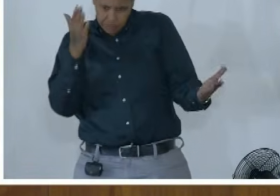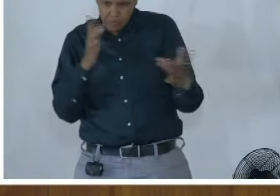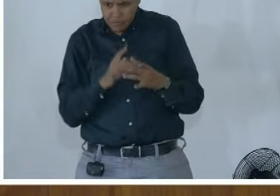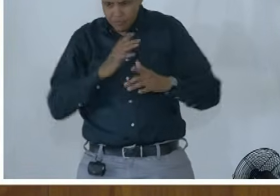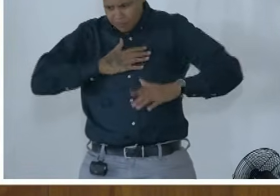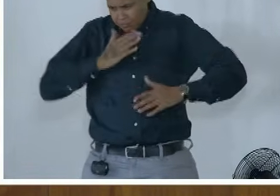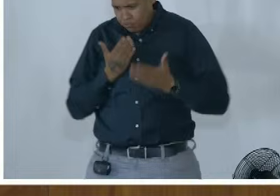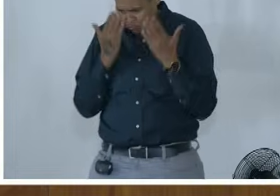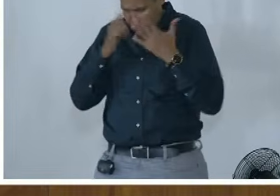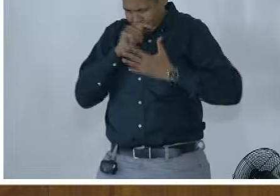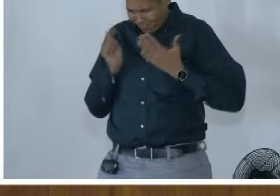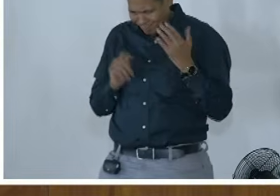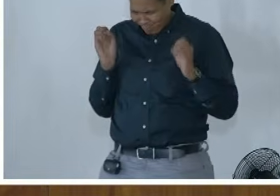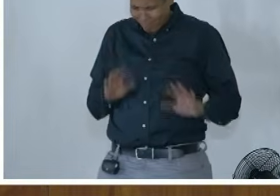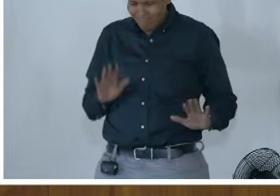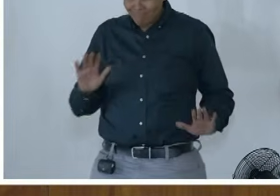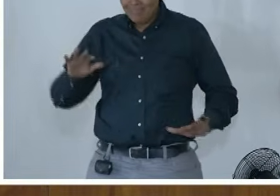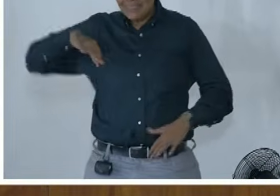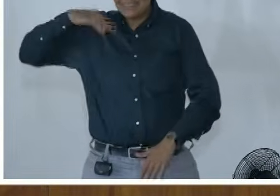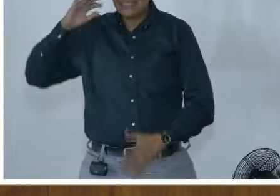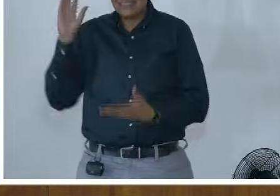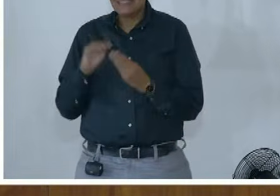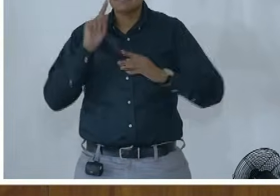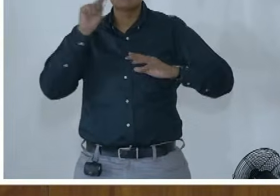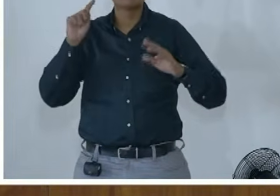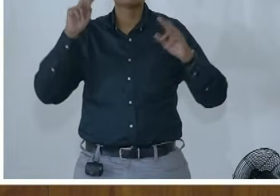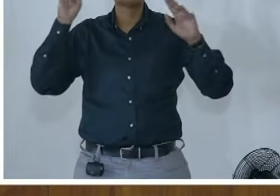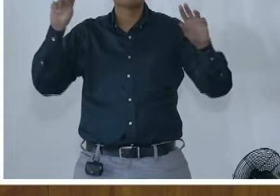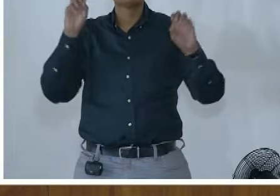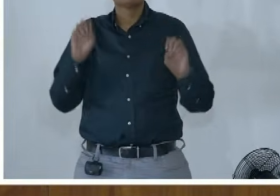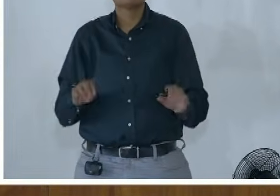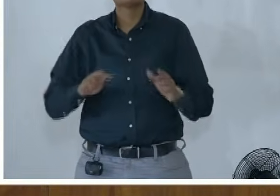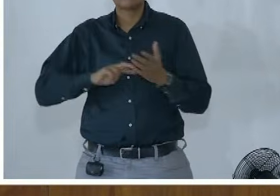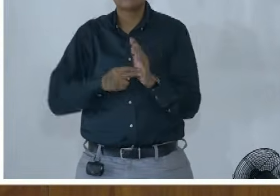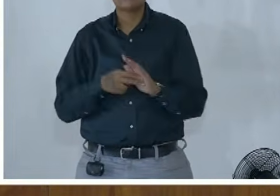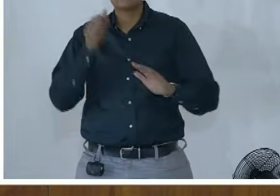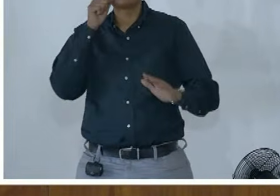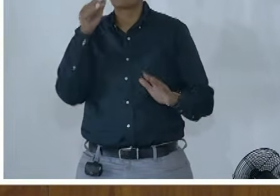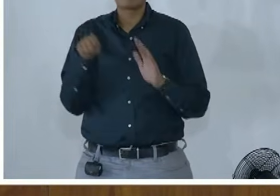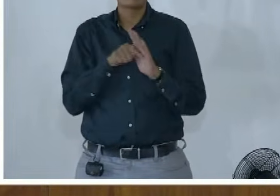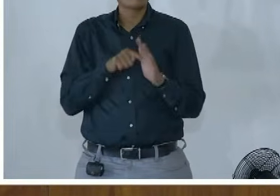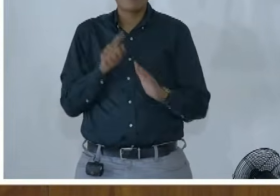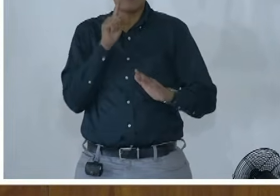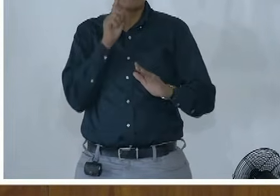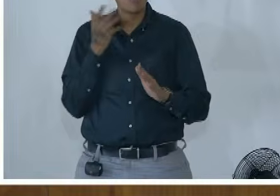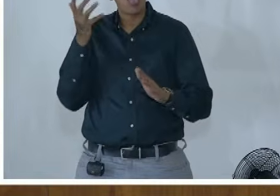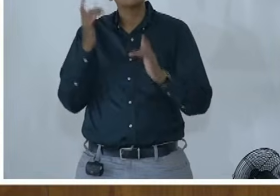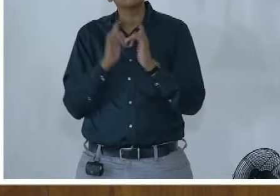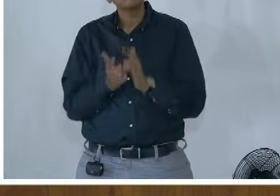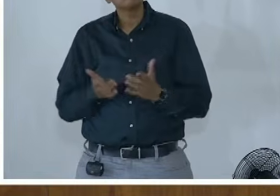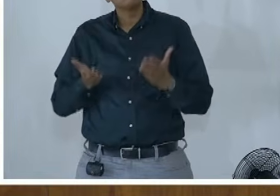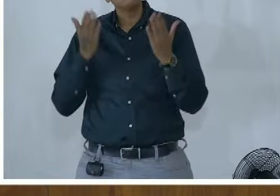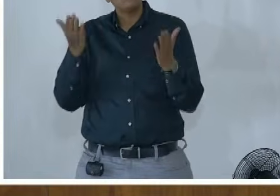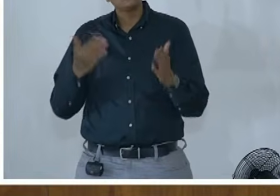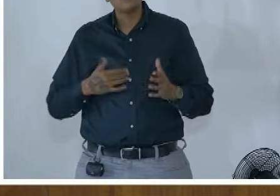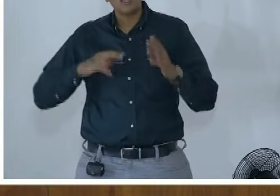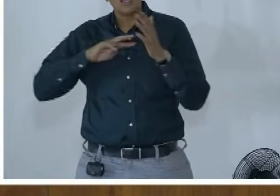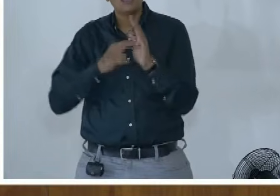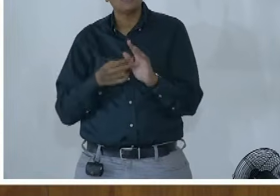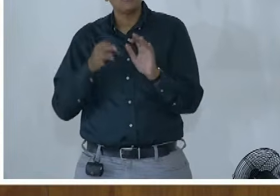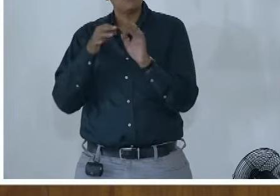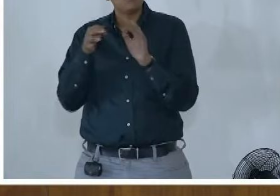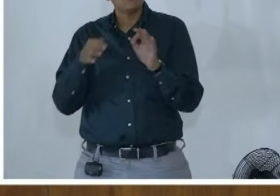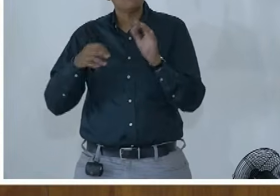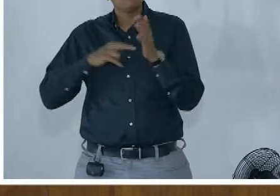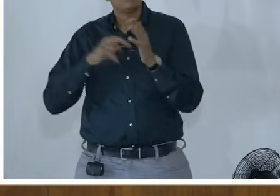my recommendations in the spirit in which it is intended, Minister. And I start with the interpretation clause of